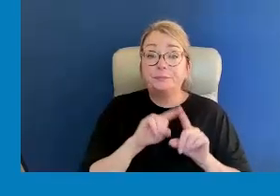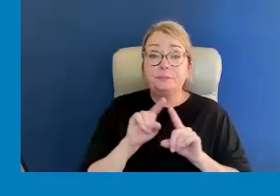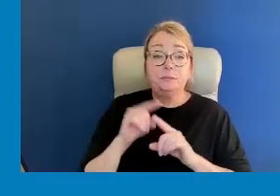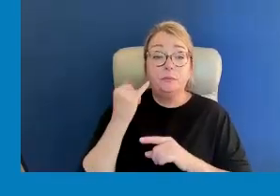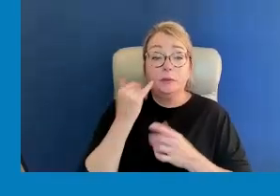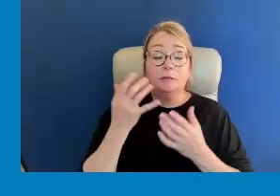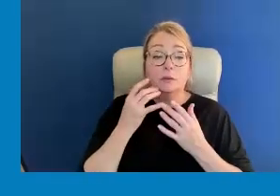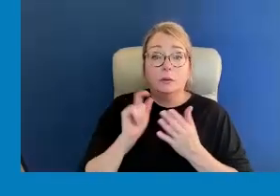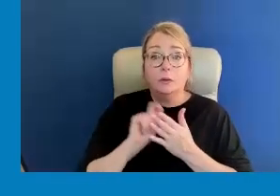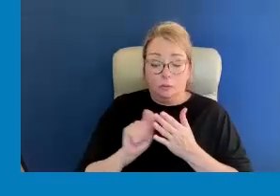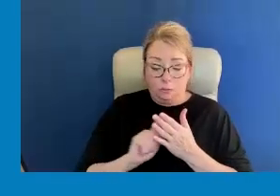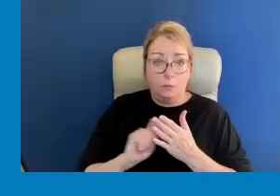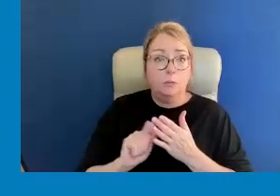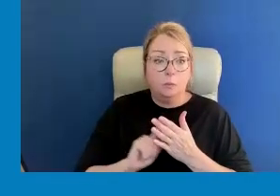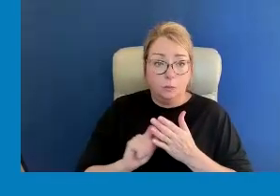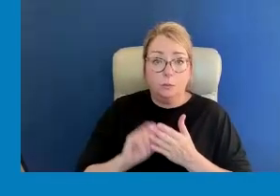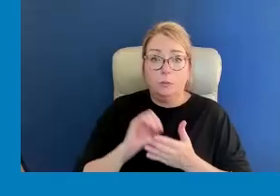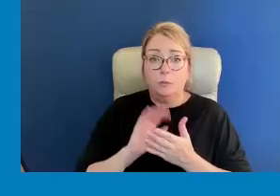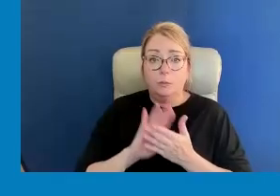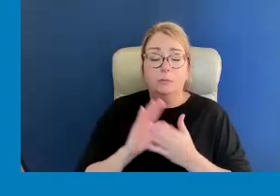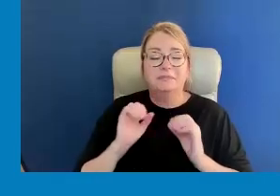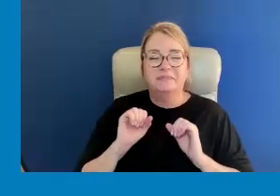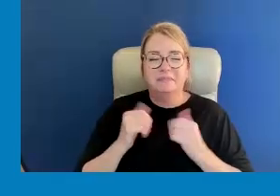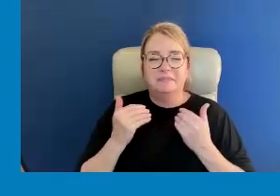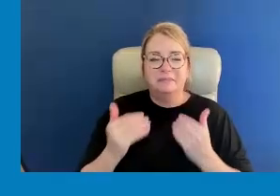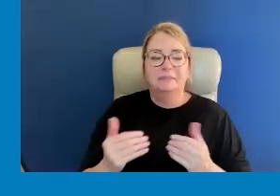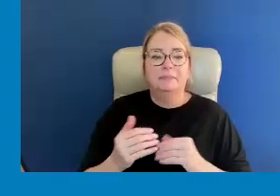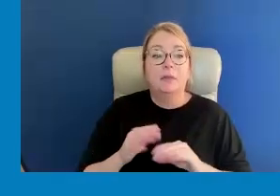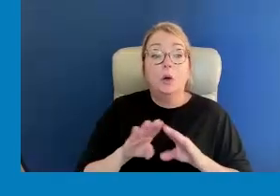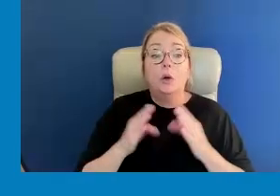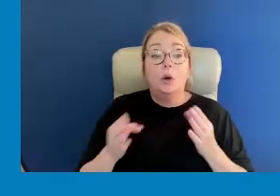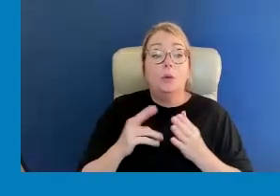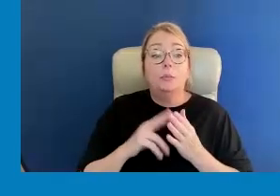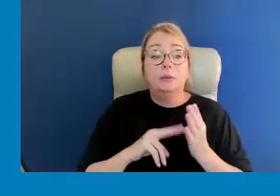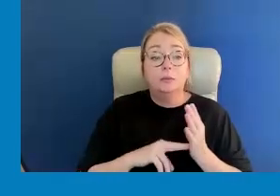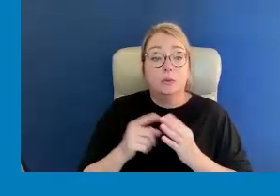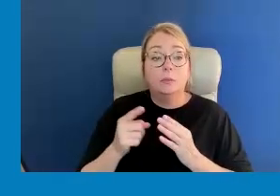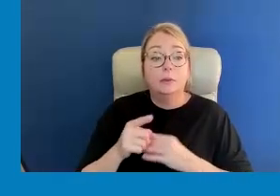down, we try to make them very, very easy for you. Like the open enrollment website at